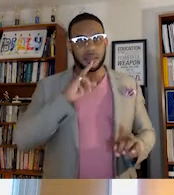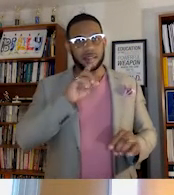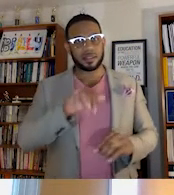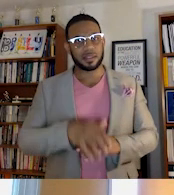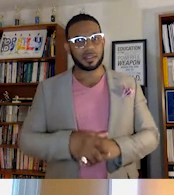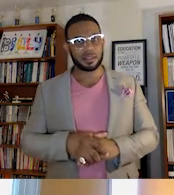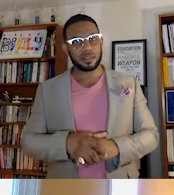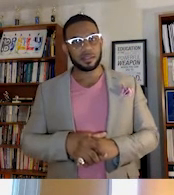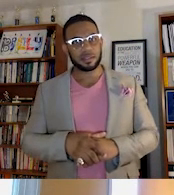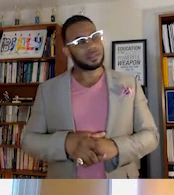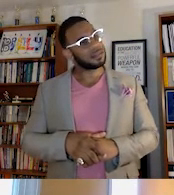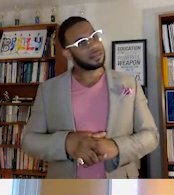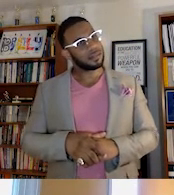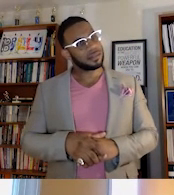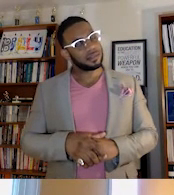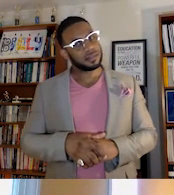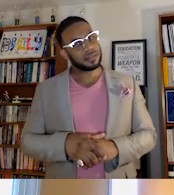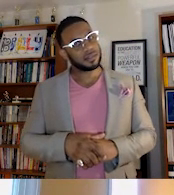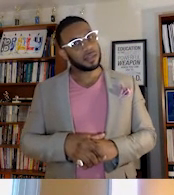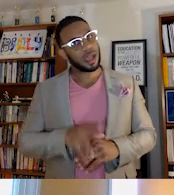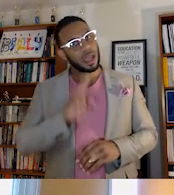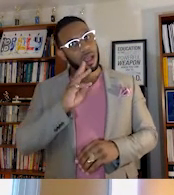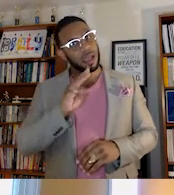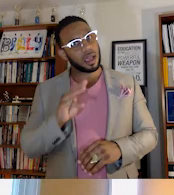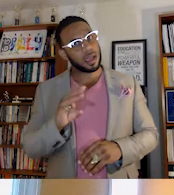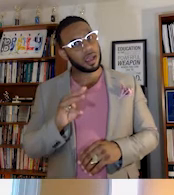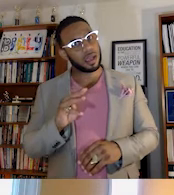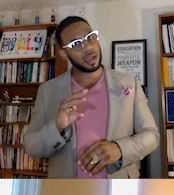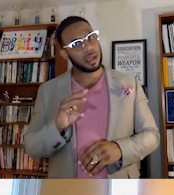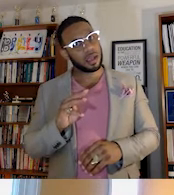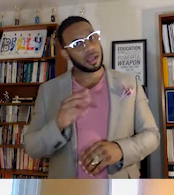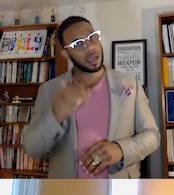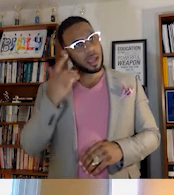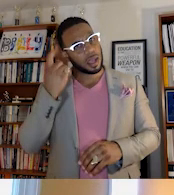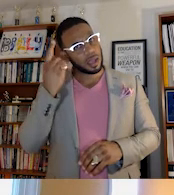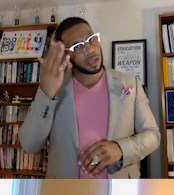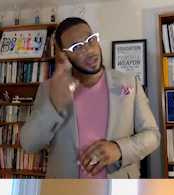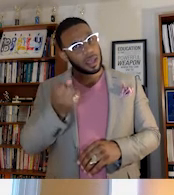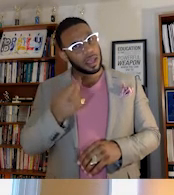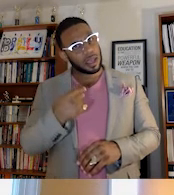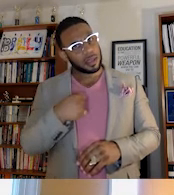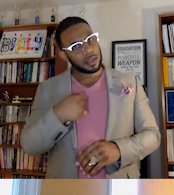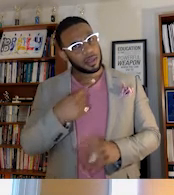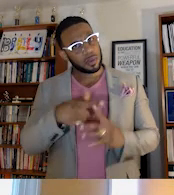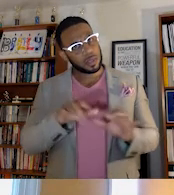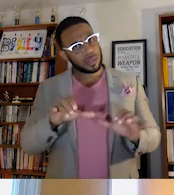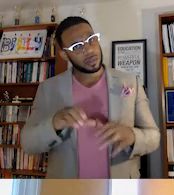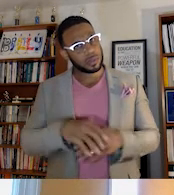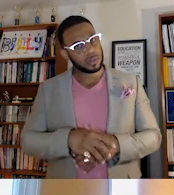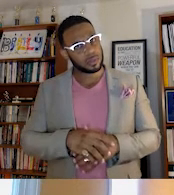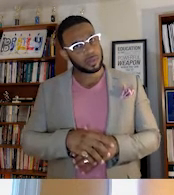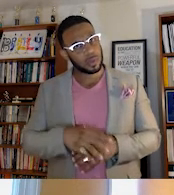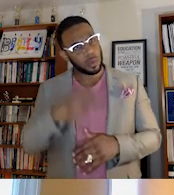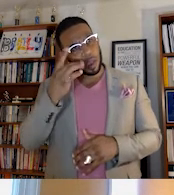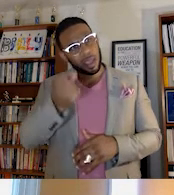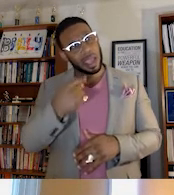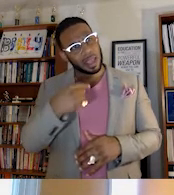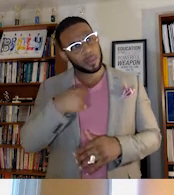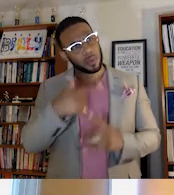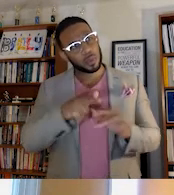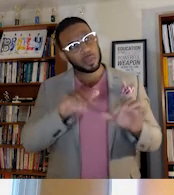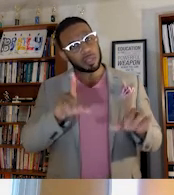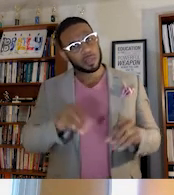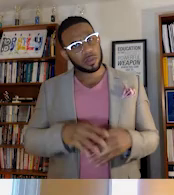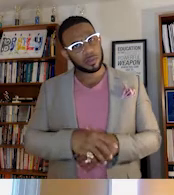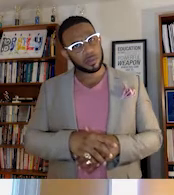to that unanimously has been, I don't understand why you ask me what you can do. Why are you asking me what you